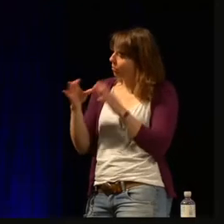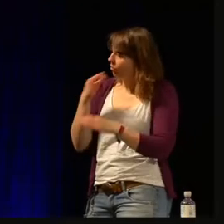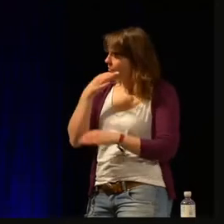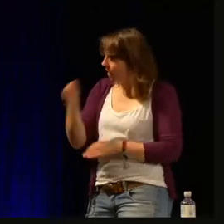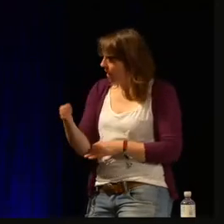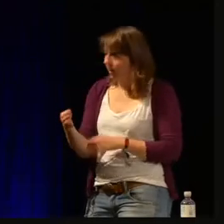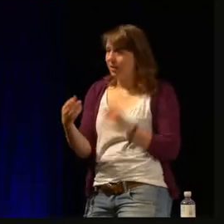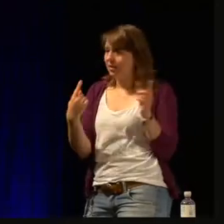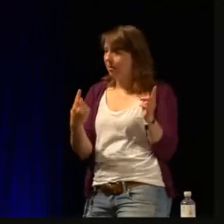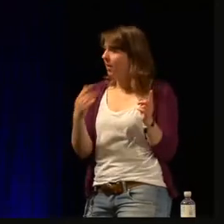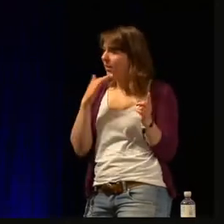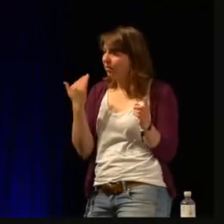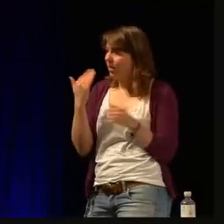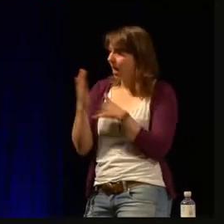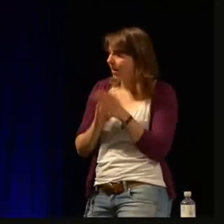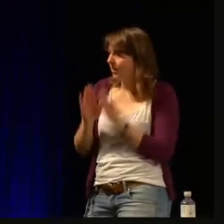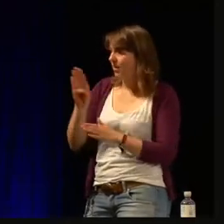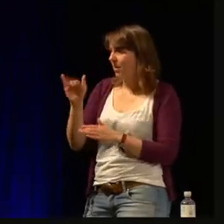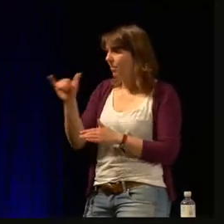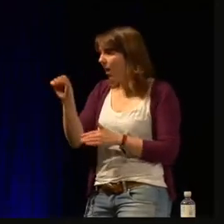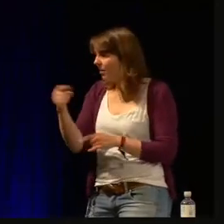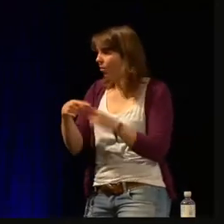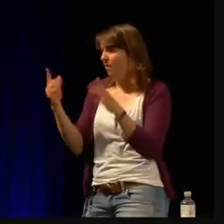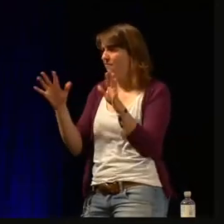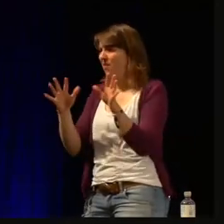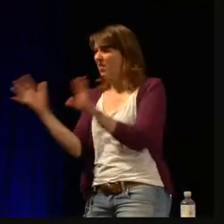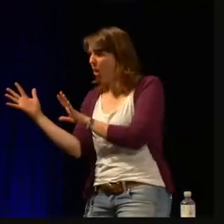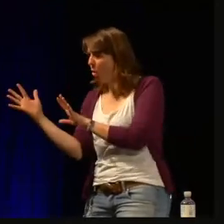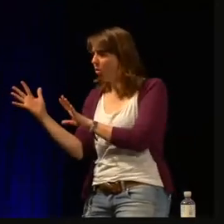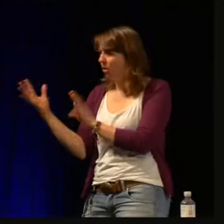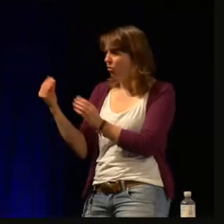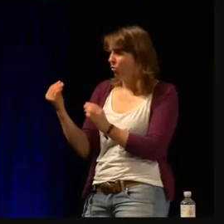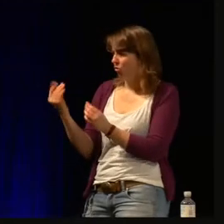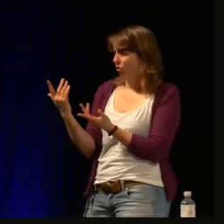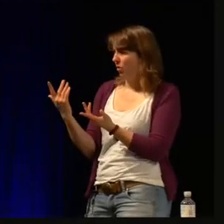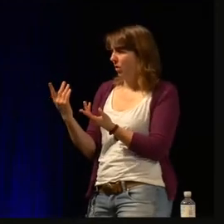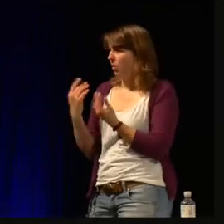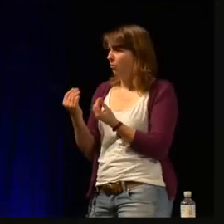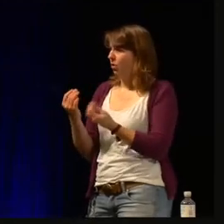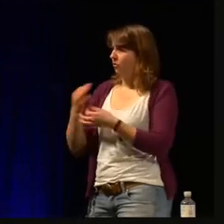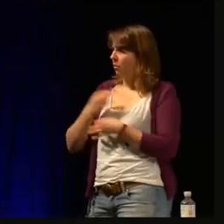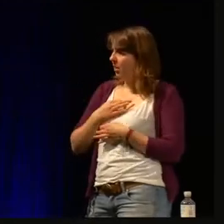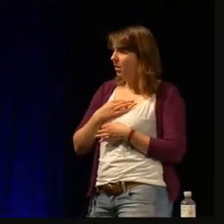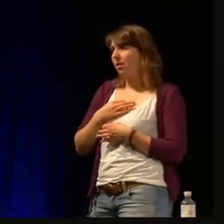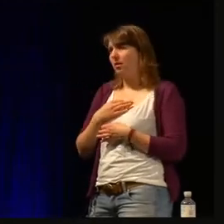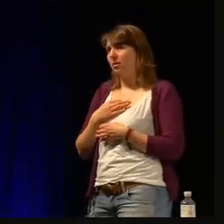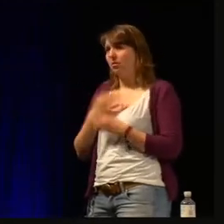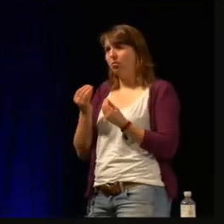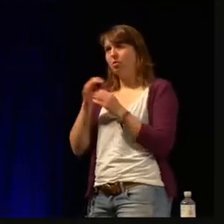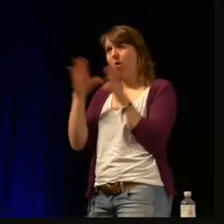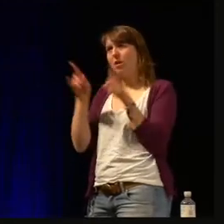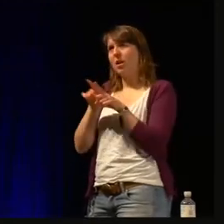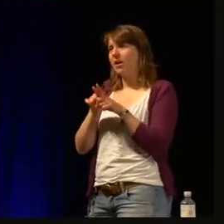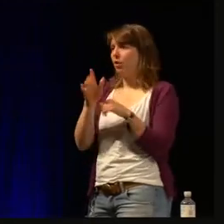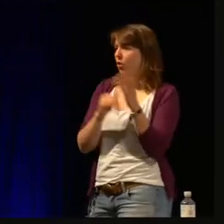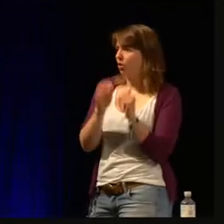agenda, making it more popular. You talked a lot about bias, and very often when